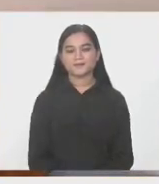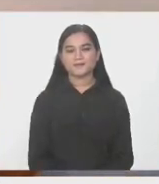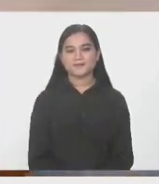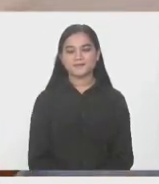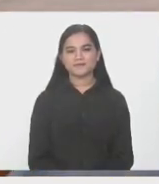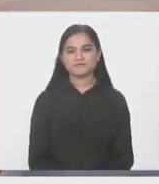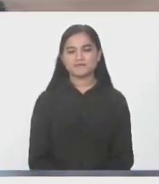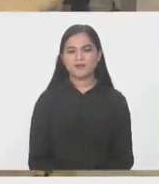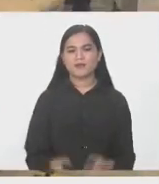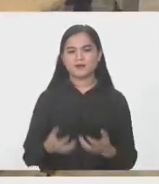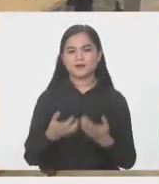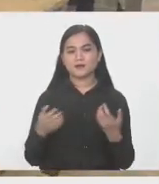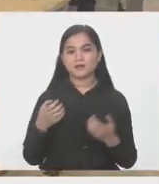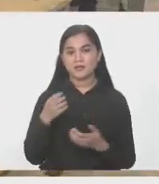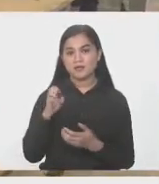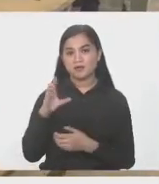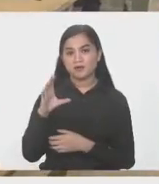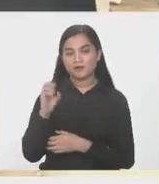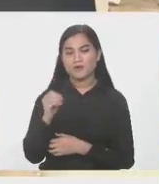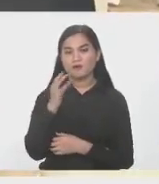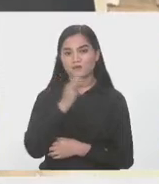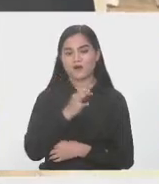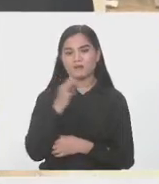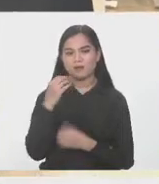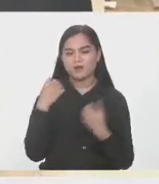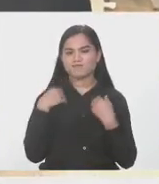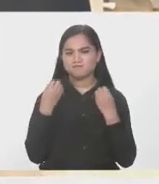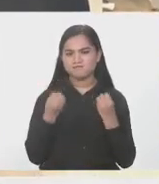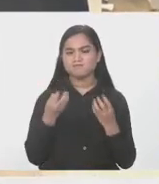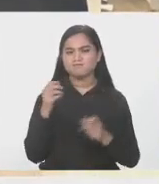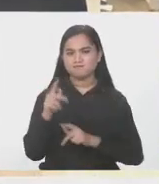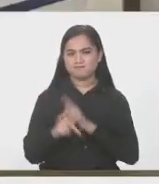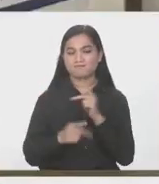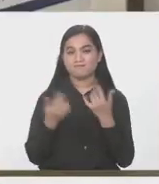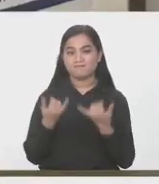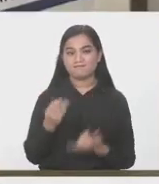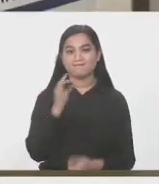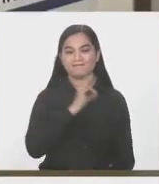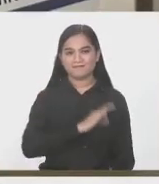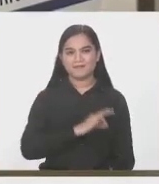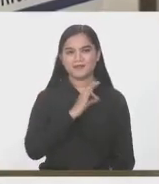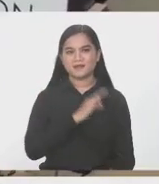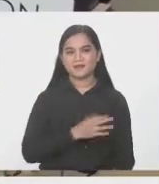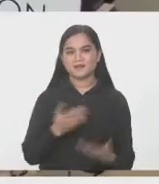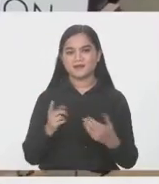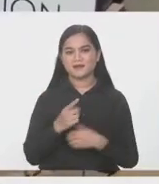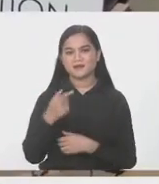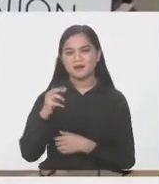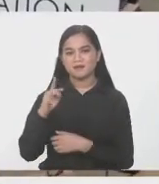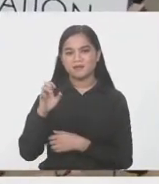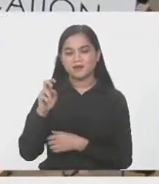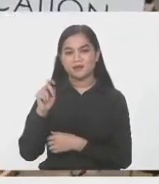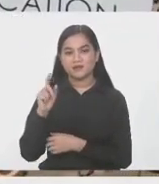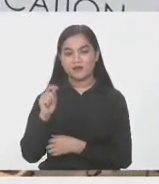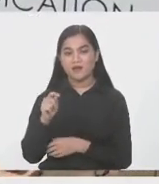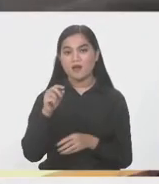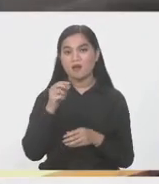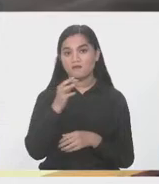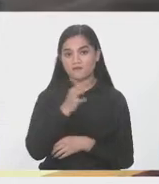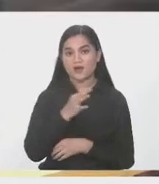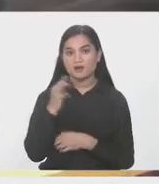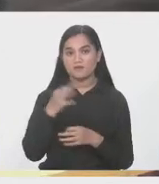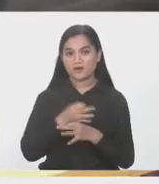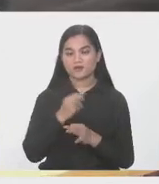Aside from our eco-farming projects, a great number of citizens are now benefiting from the garment factory of Iglesia Ni Cristo.